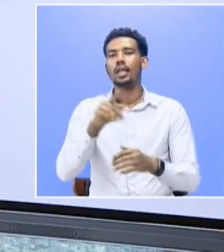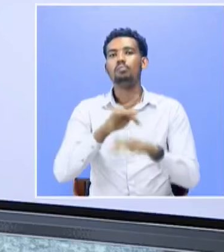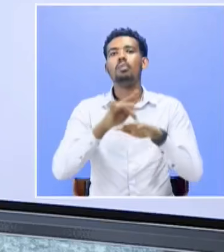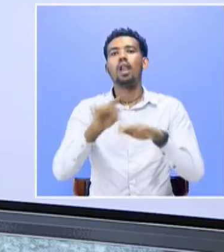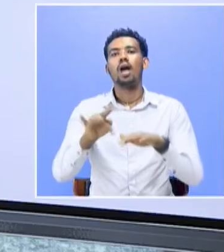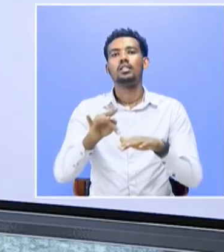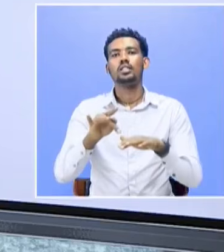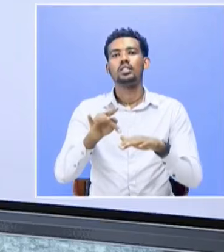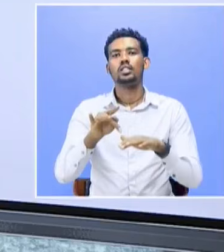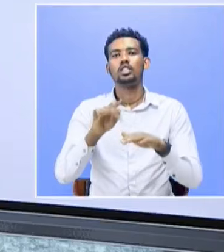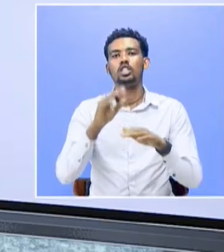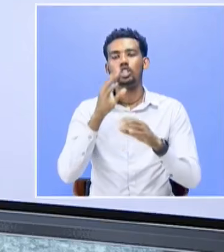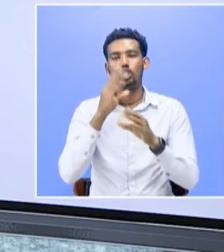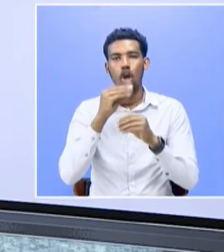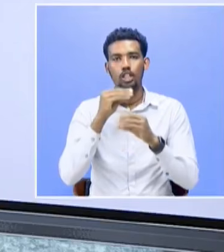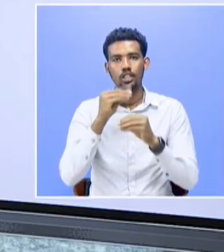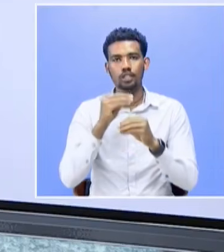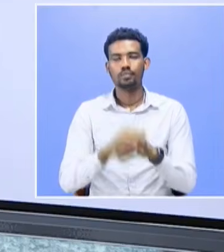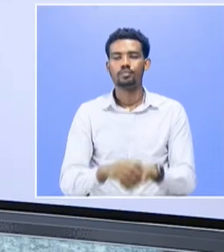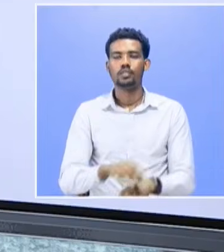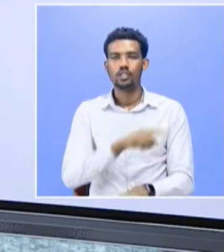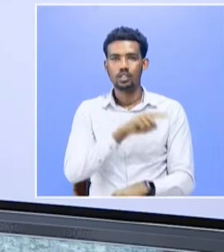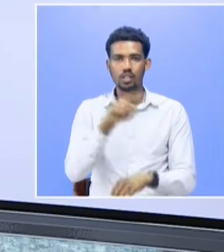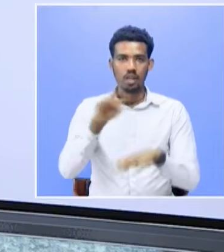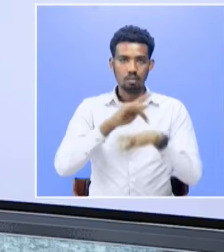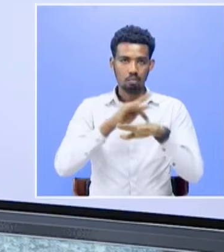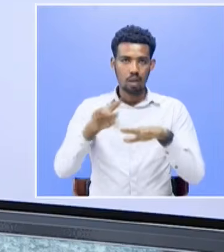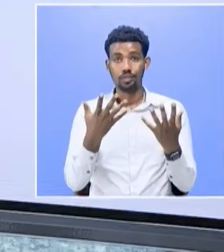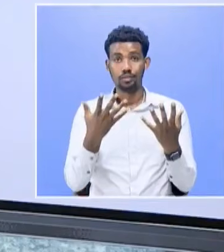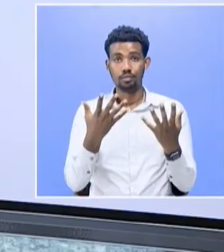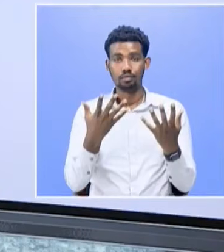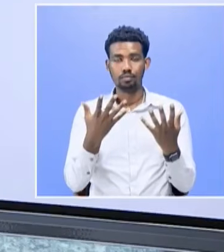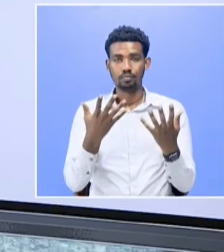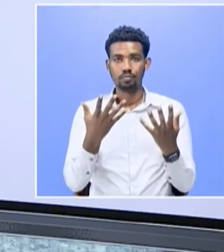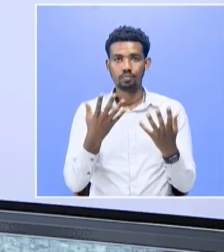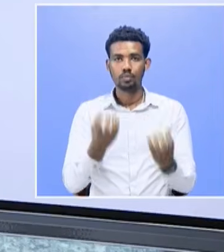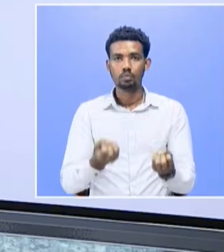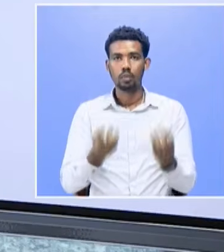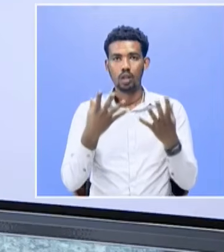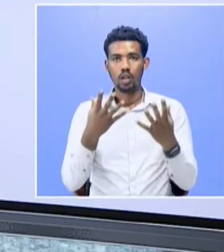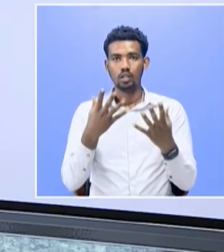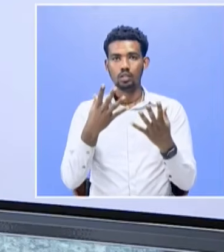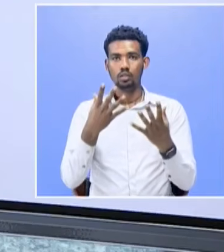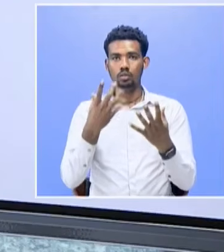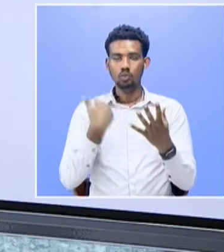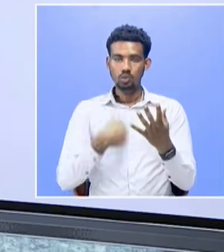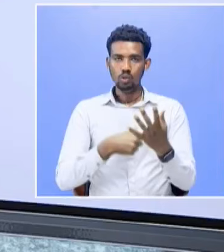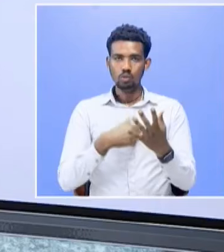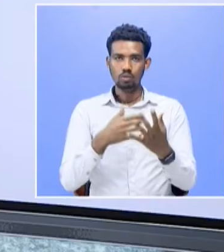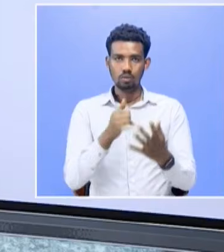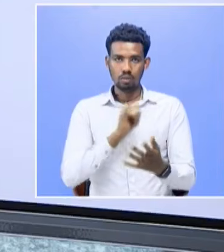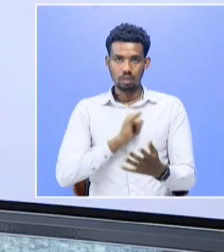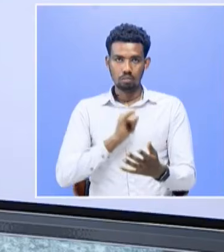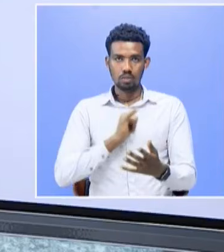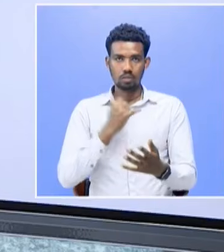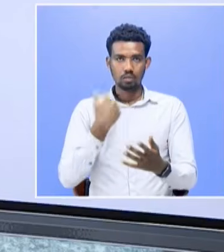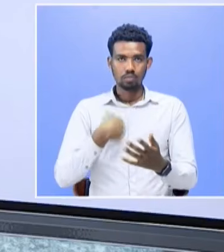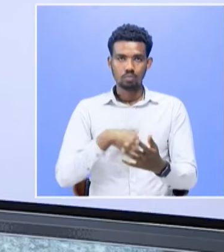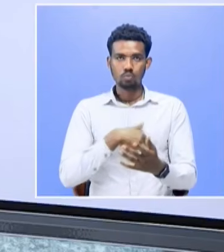blank talking. They blank talking. As a plural subject, we can use are like